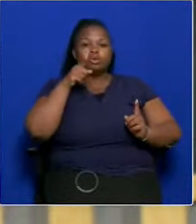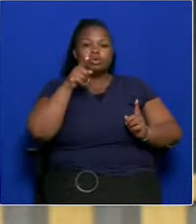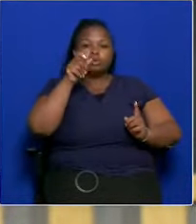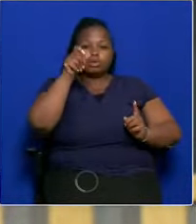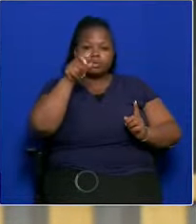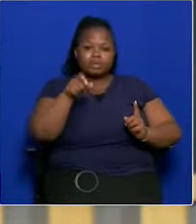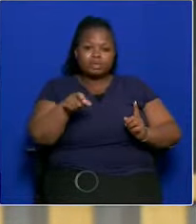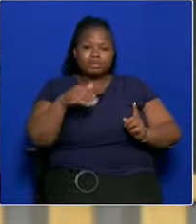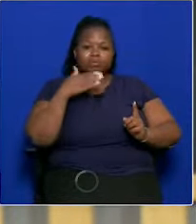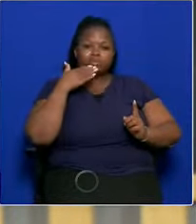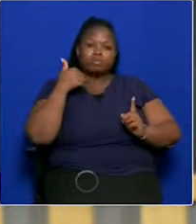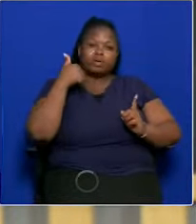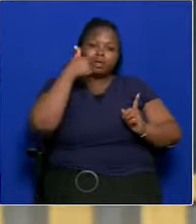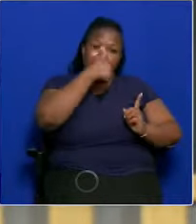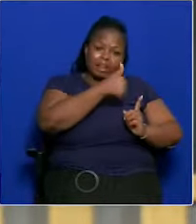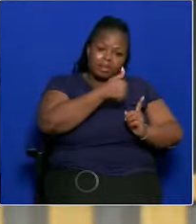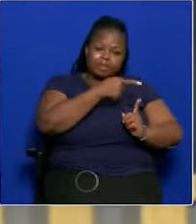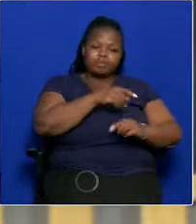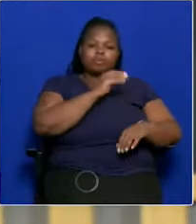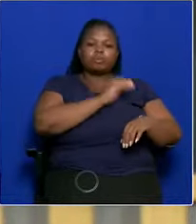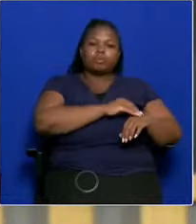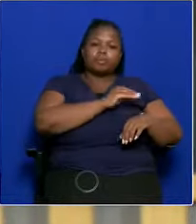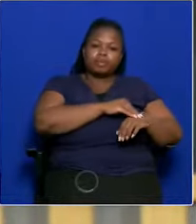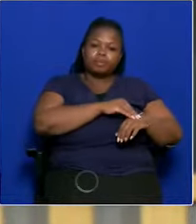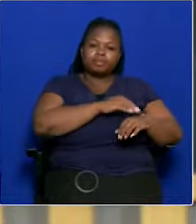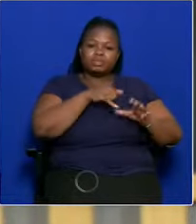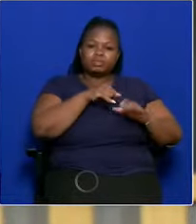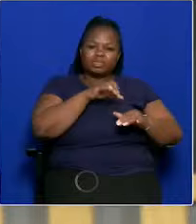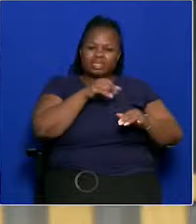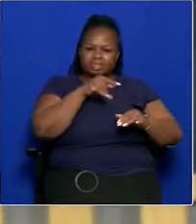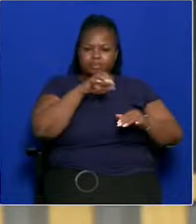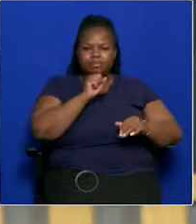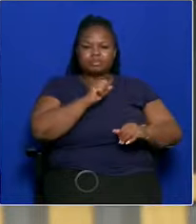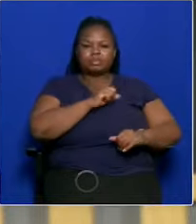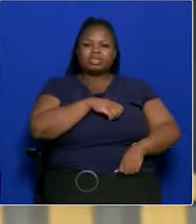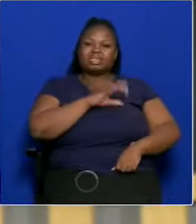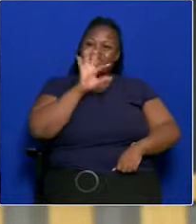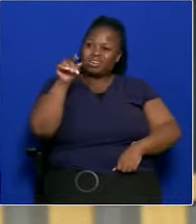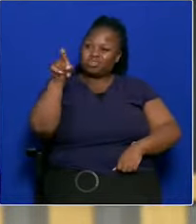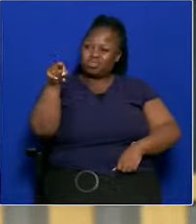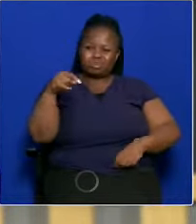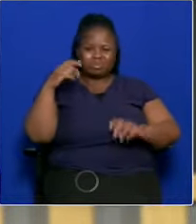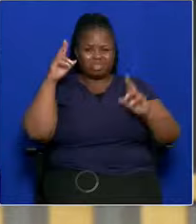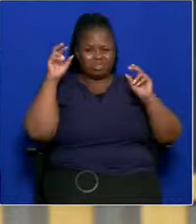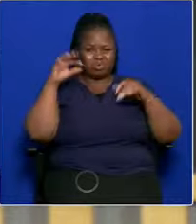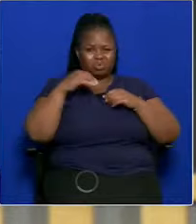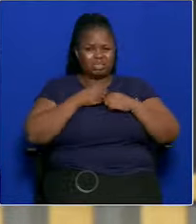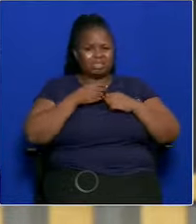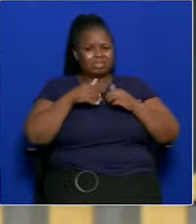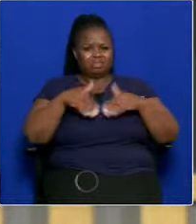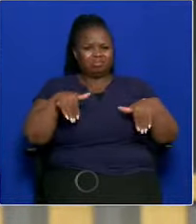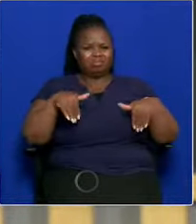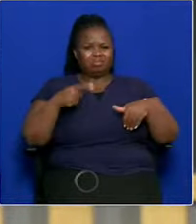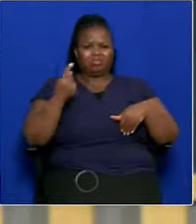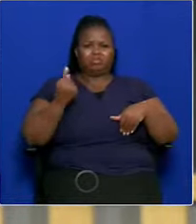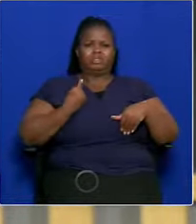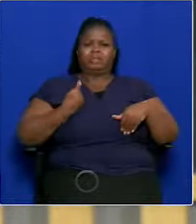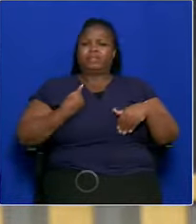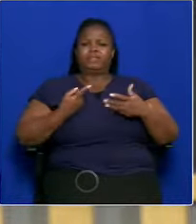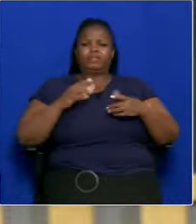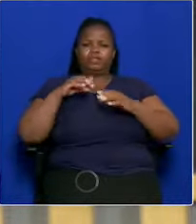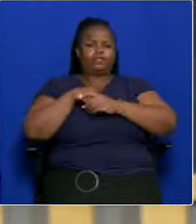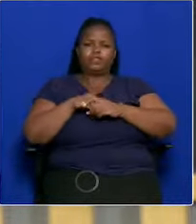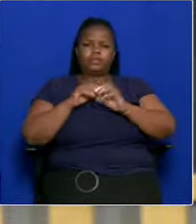him with problems in subs. He asks you about a matter that has nothing to do with your